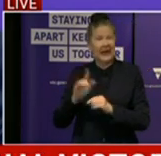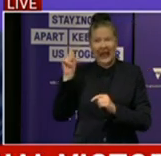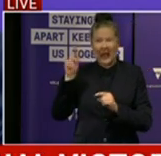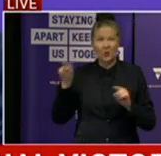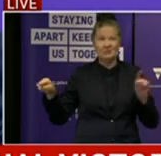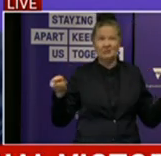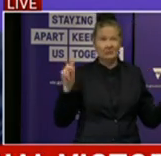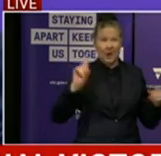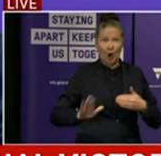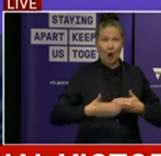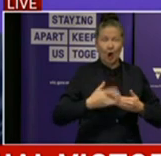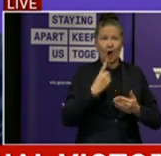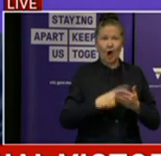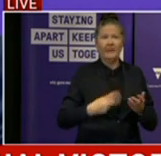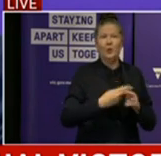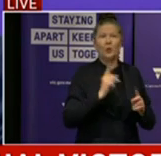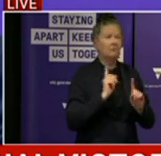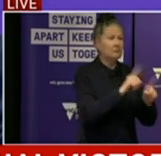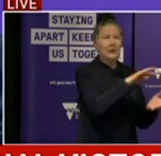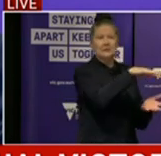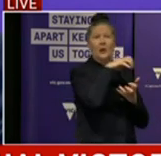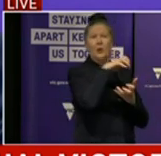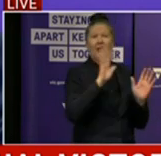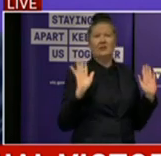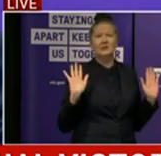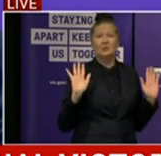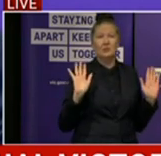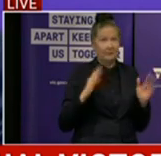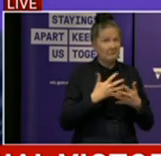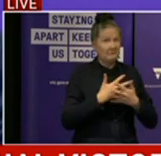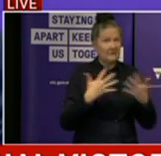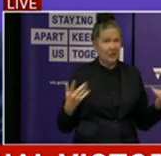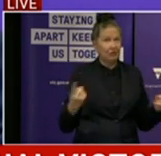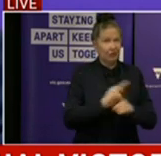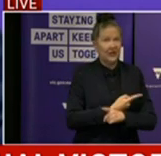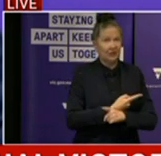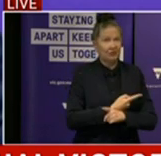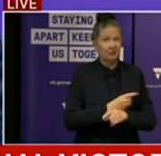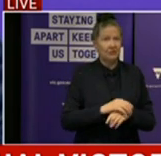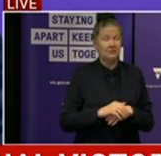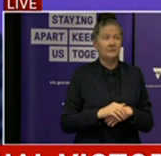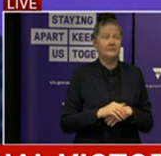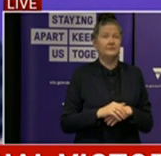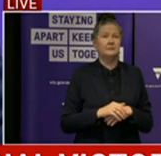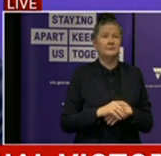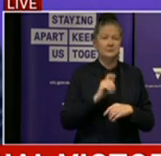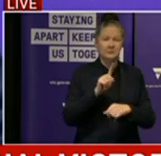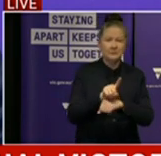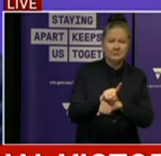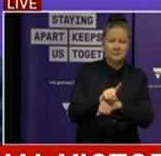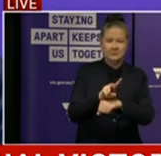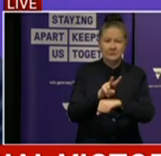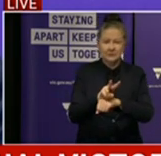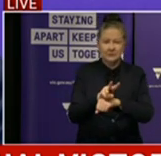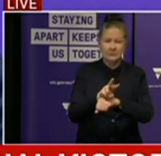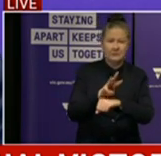and are doing takeaway only. So that is a very significant step. Now, as these weeks pass, as we see